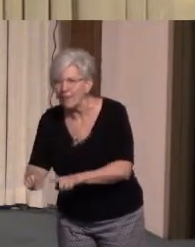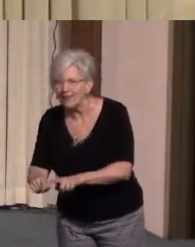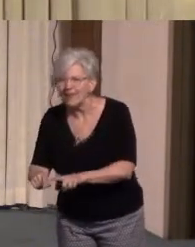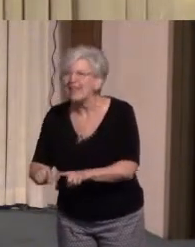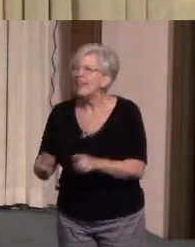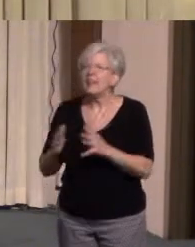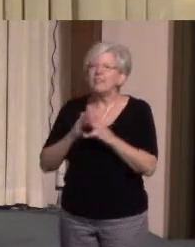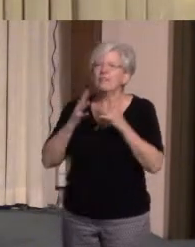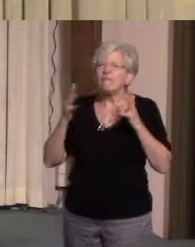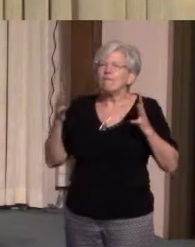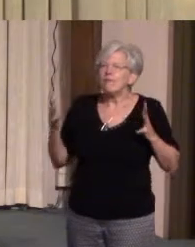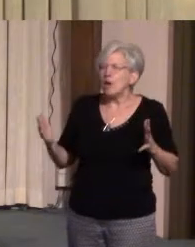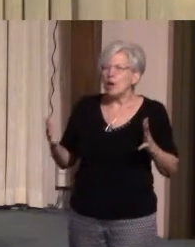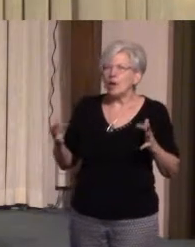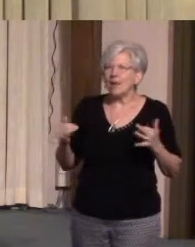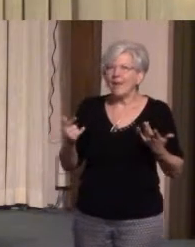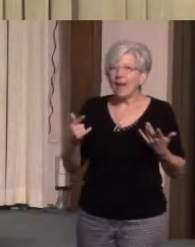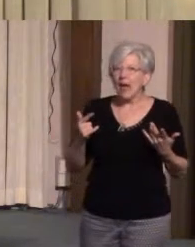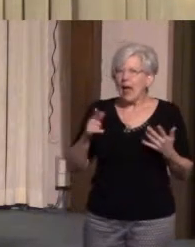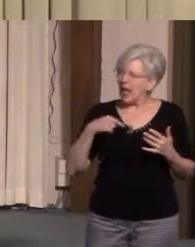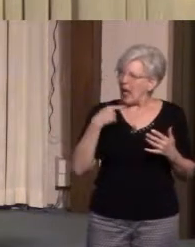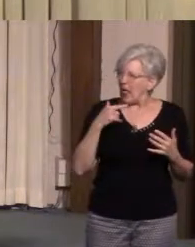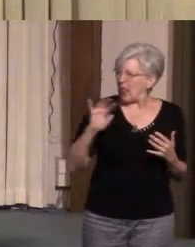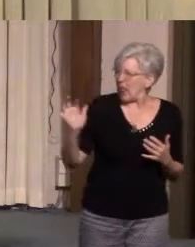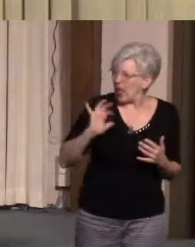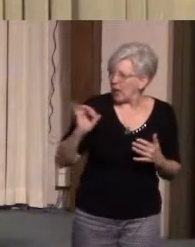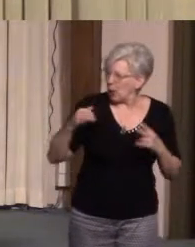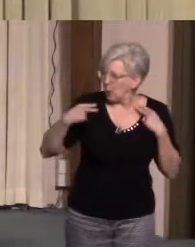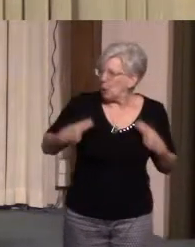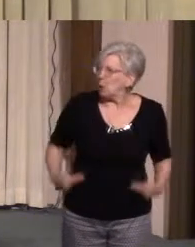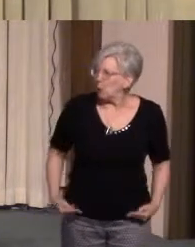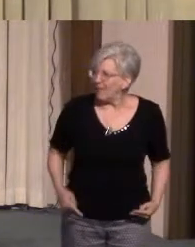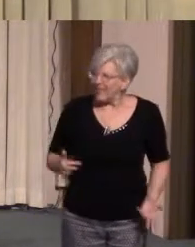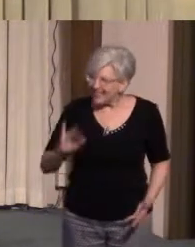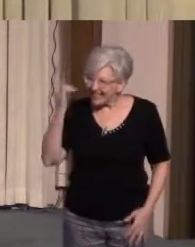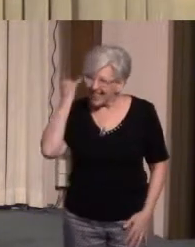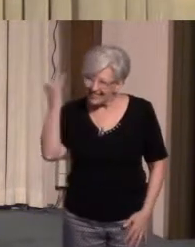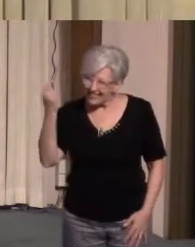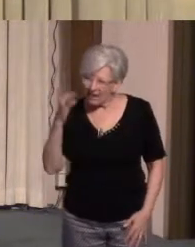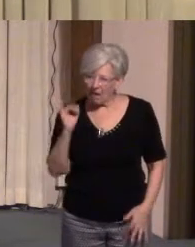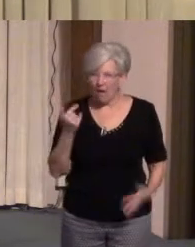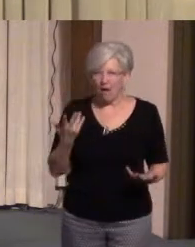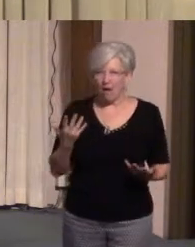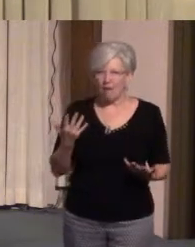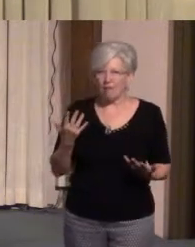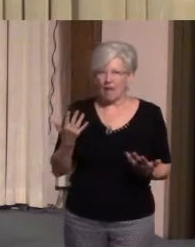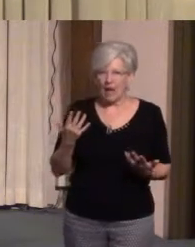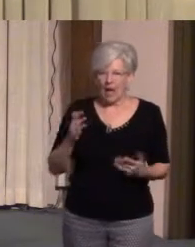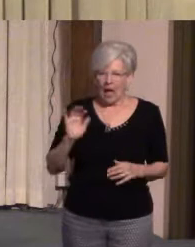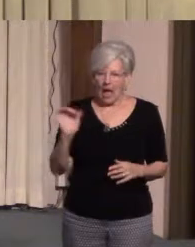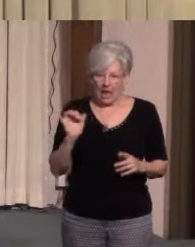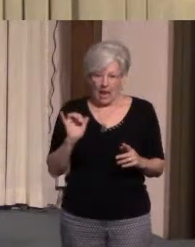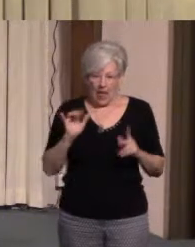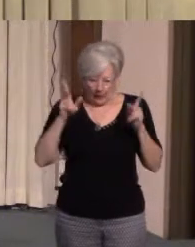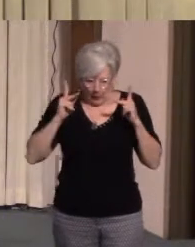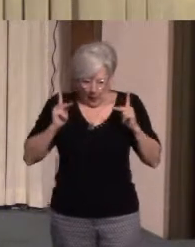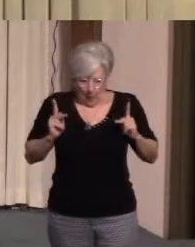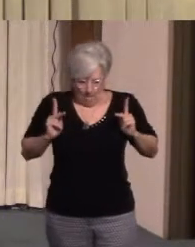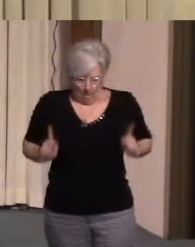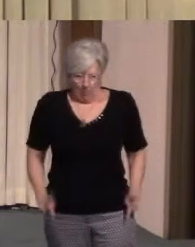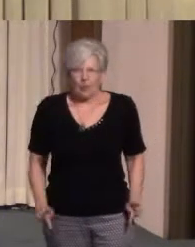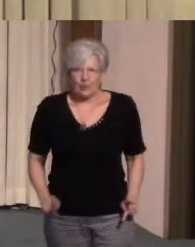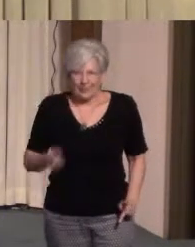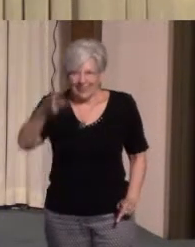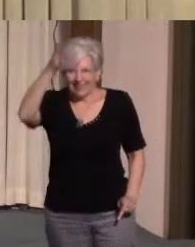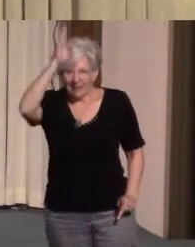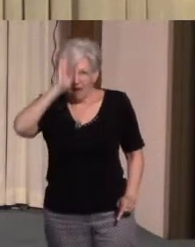quiet. Bad things happened. Right? It's very anthropomorphic. And this idea of an